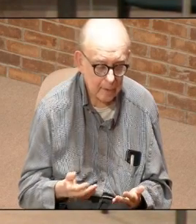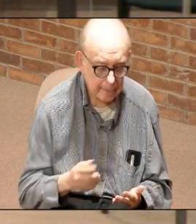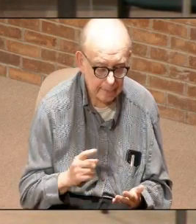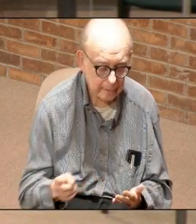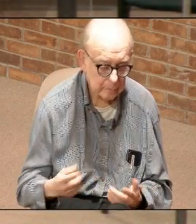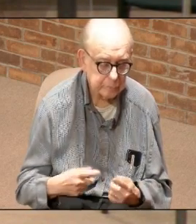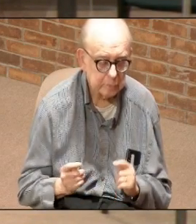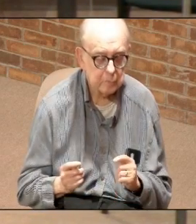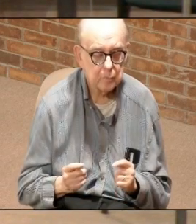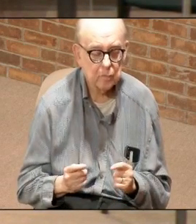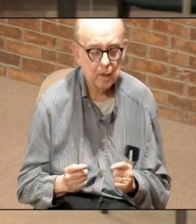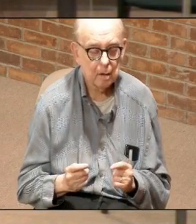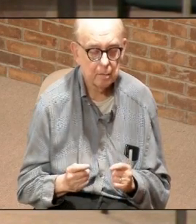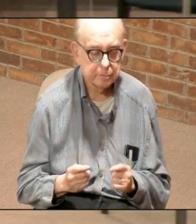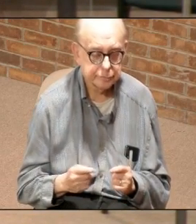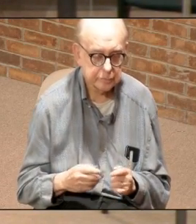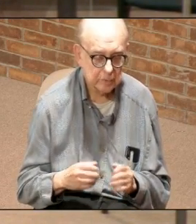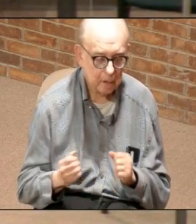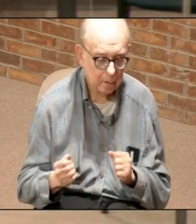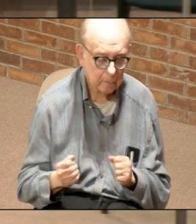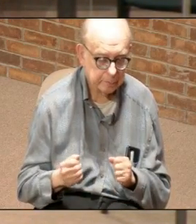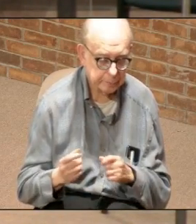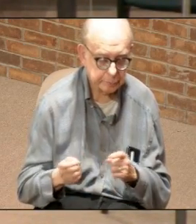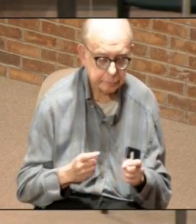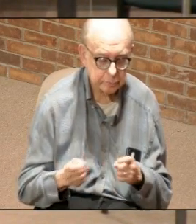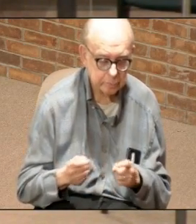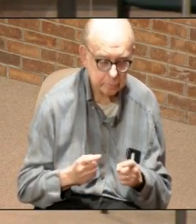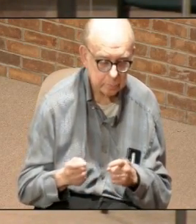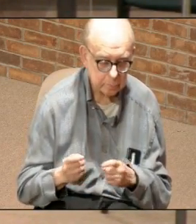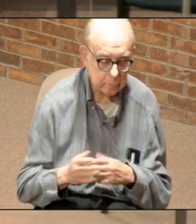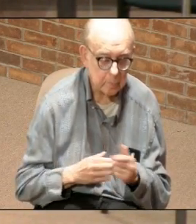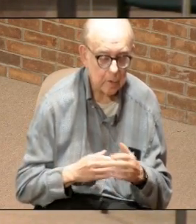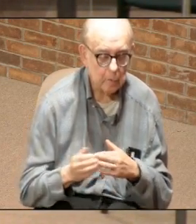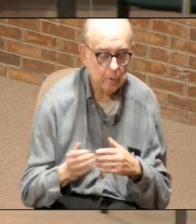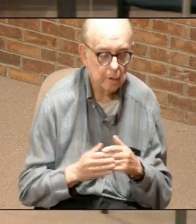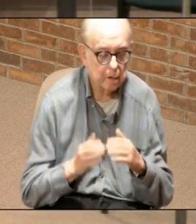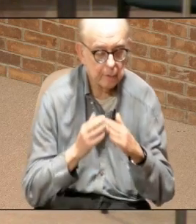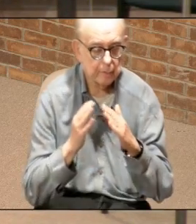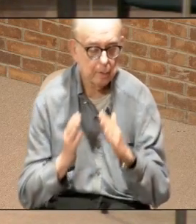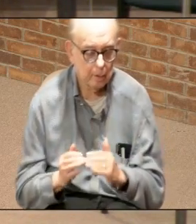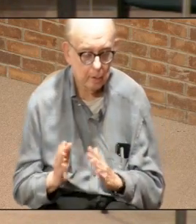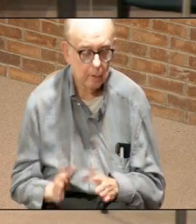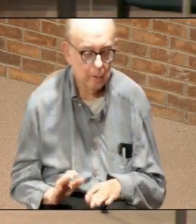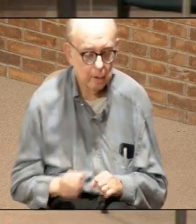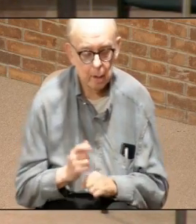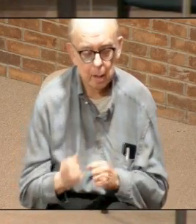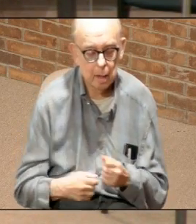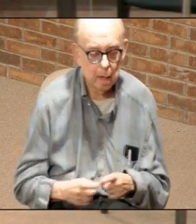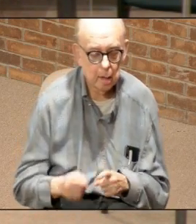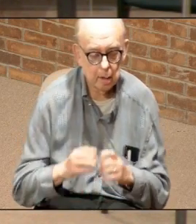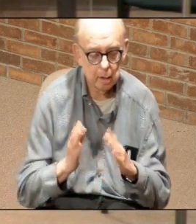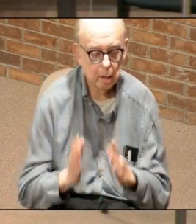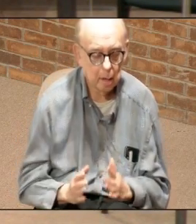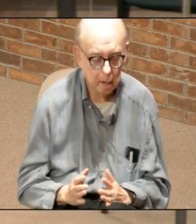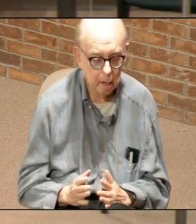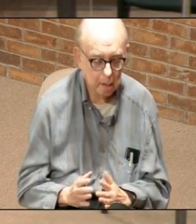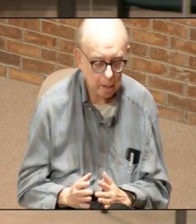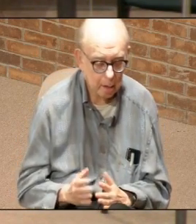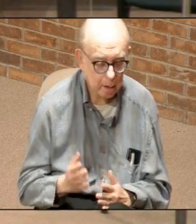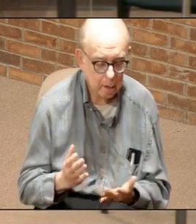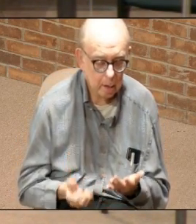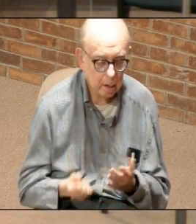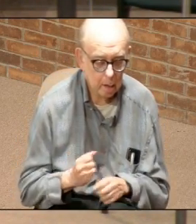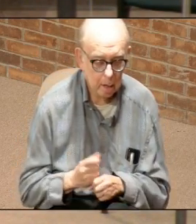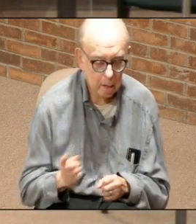They're trying to take and control building of houses. How can I control the building of houses? Make